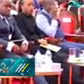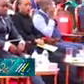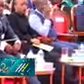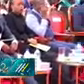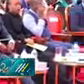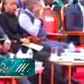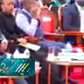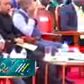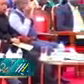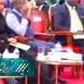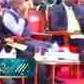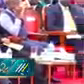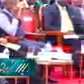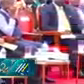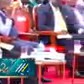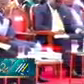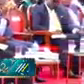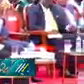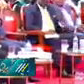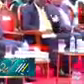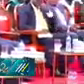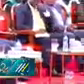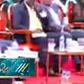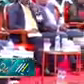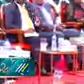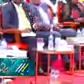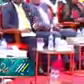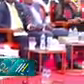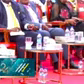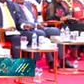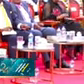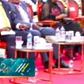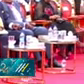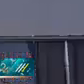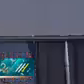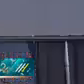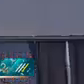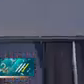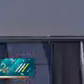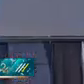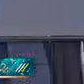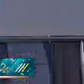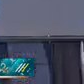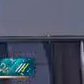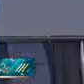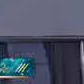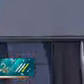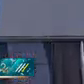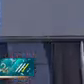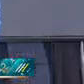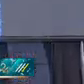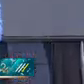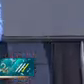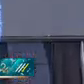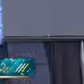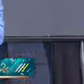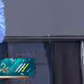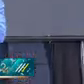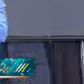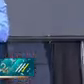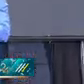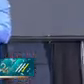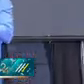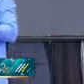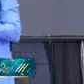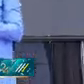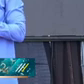are members of those evil altars and so we must come to a place in our nation to